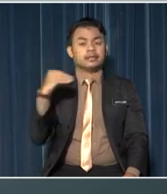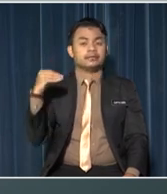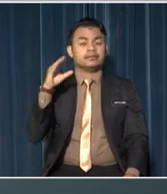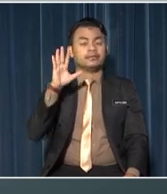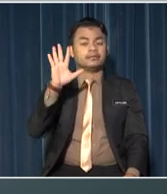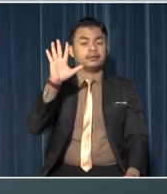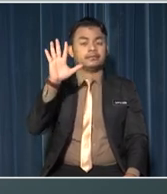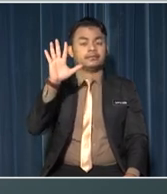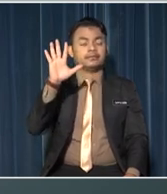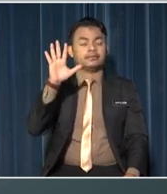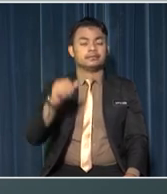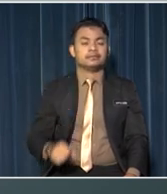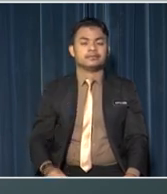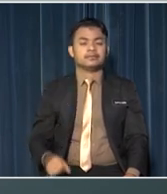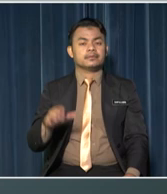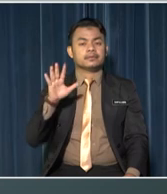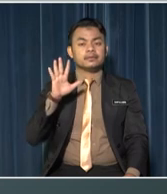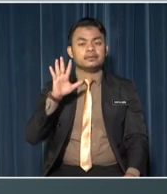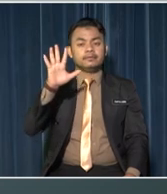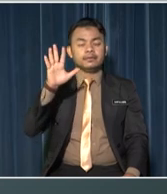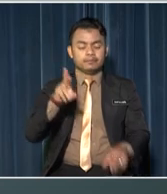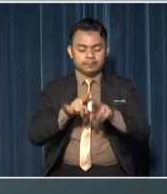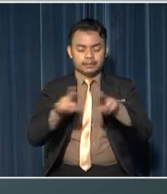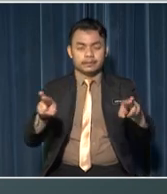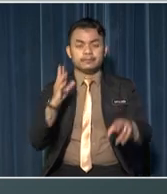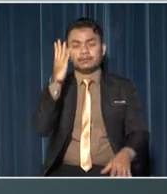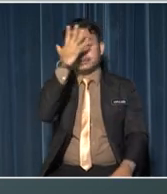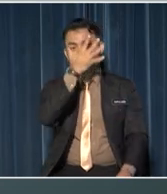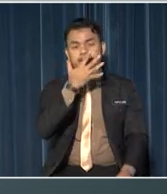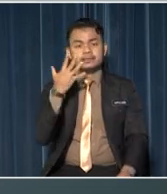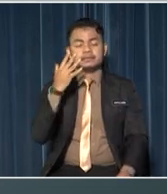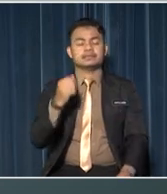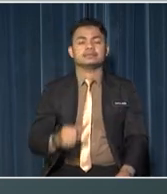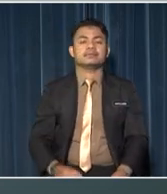1, 2, 3, 4, and 5. 5 flat faces.